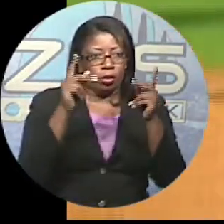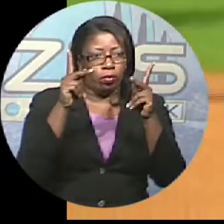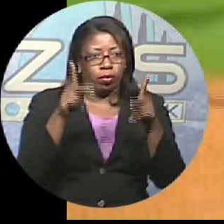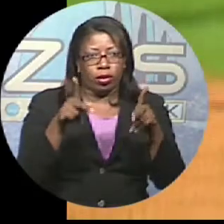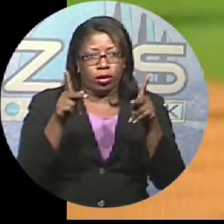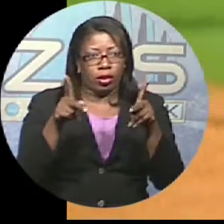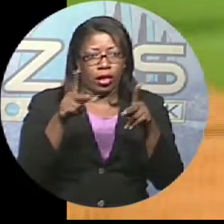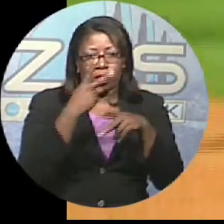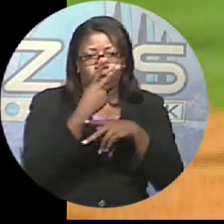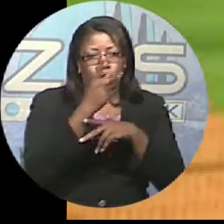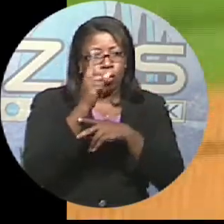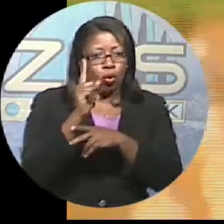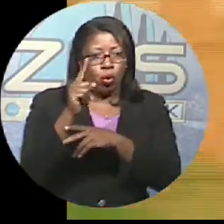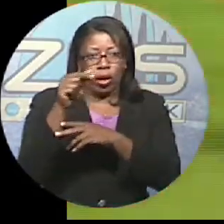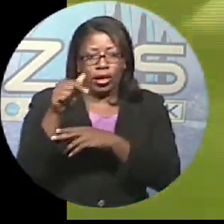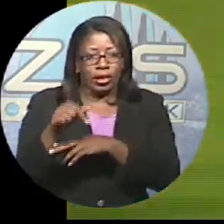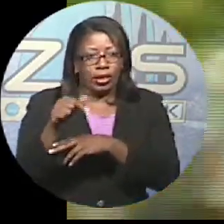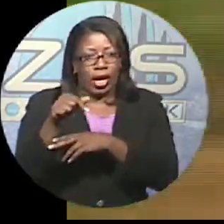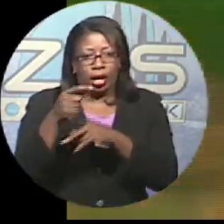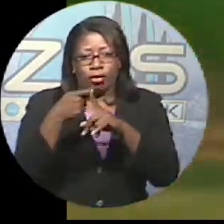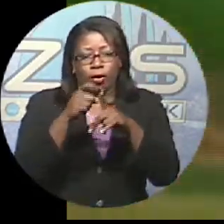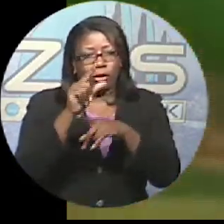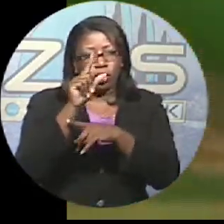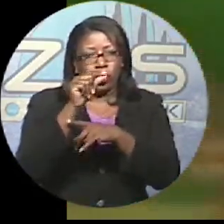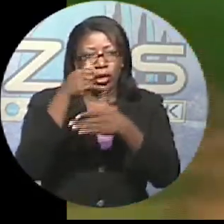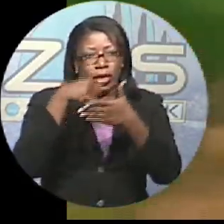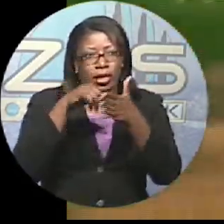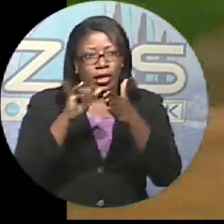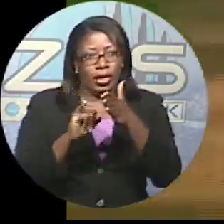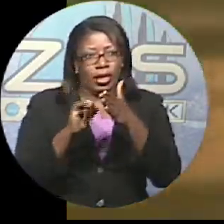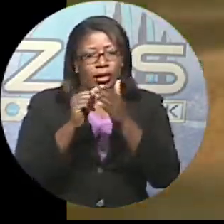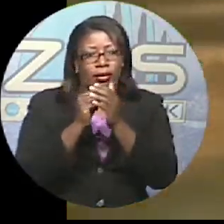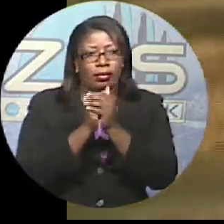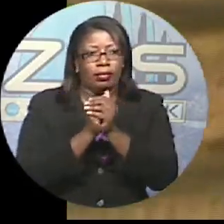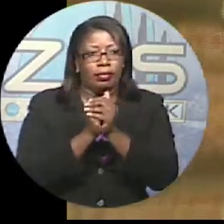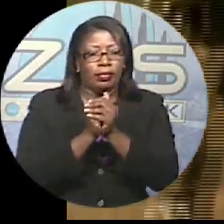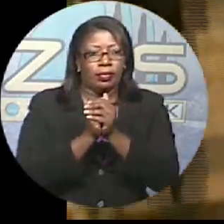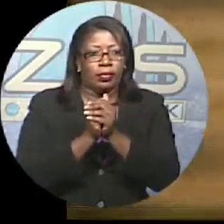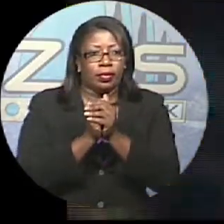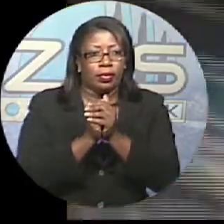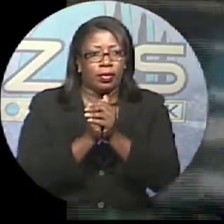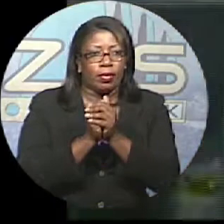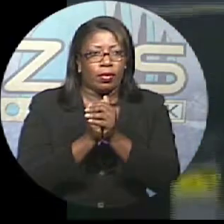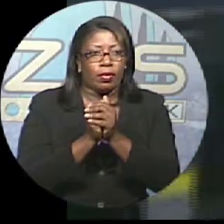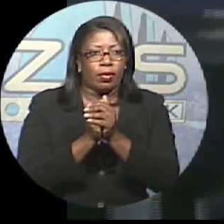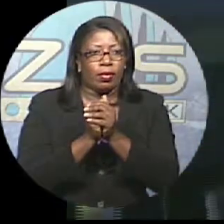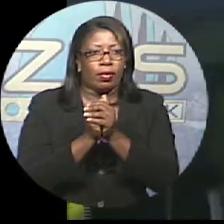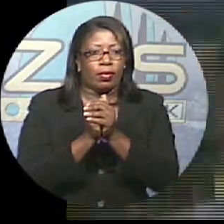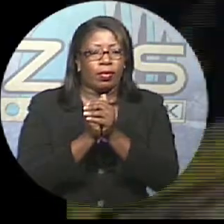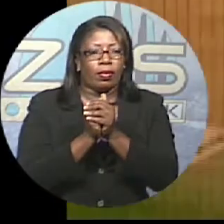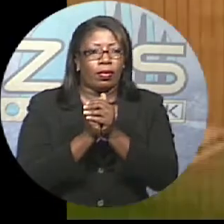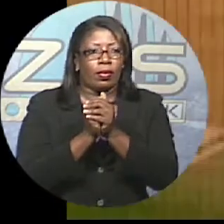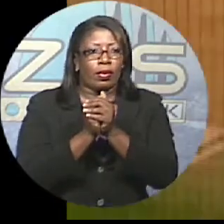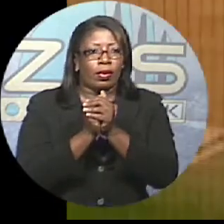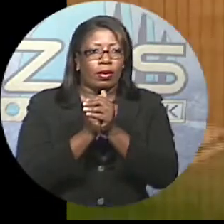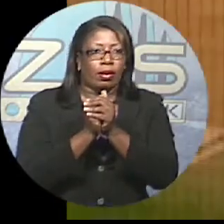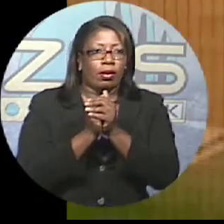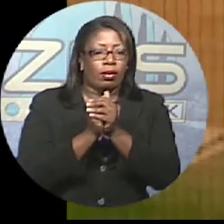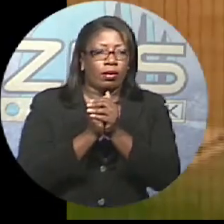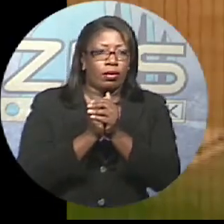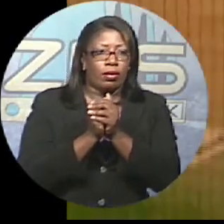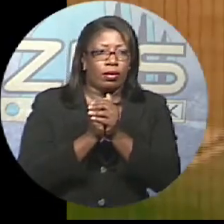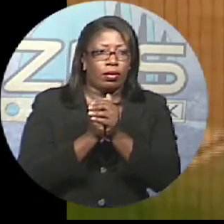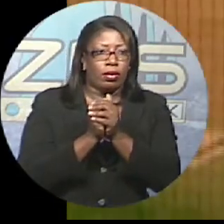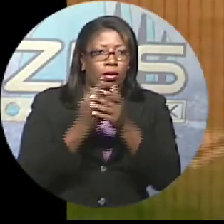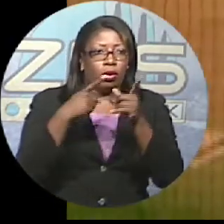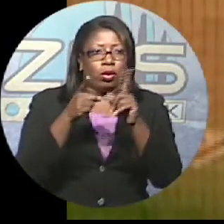rallies from 2-1 down in the 20th inning quite like the Cougars of College of Charleston. Brandon Murray, the RBI single, ties it at 2.